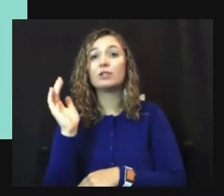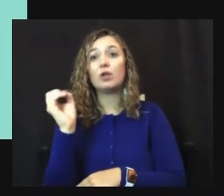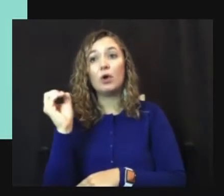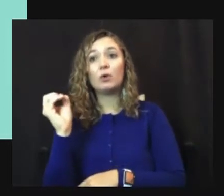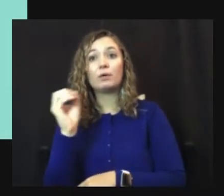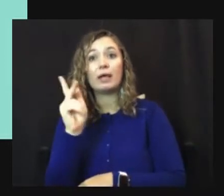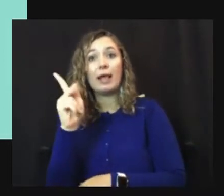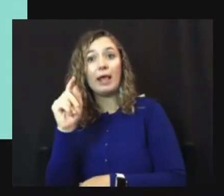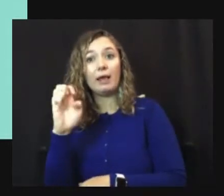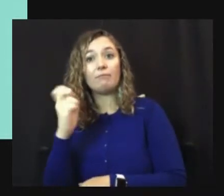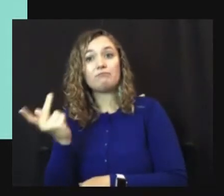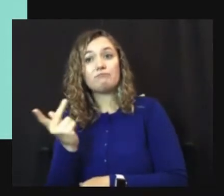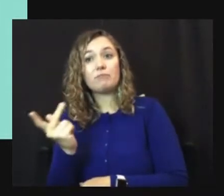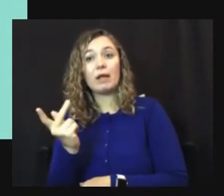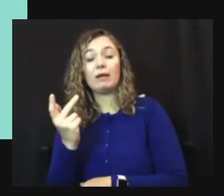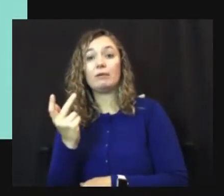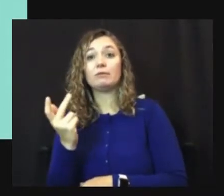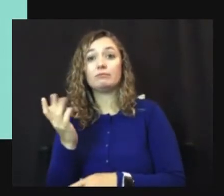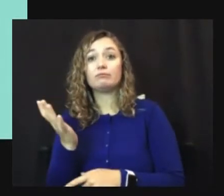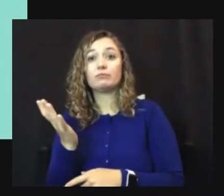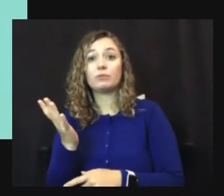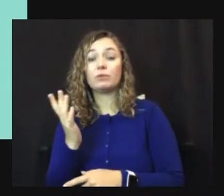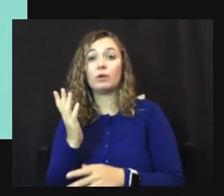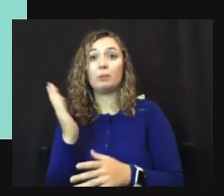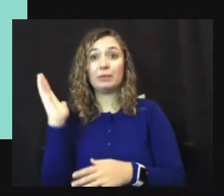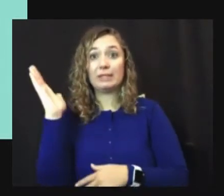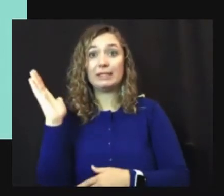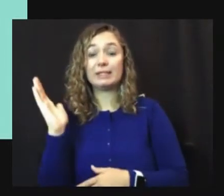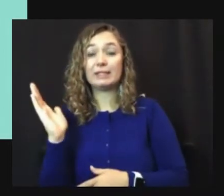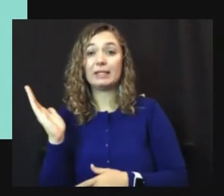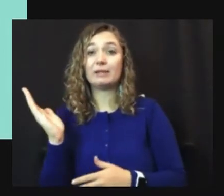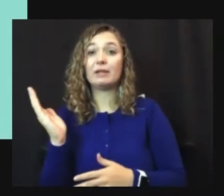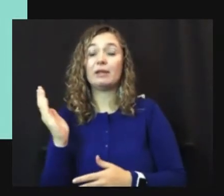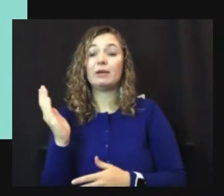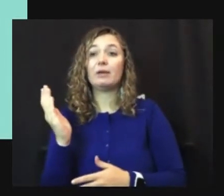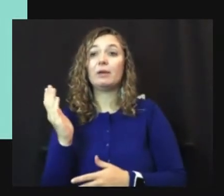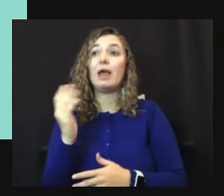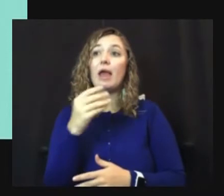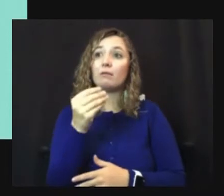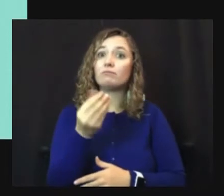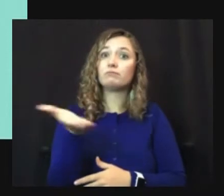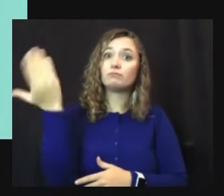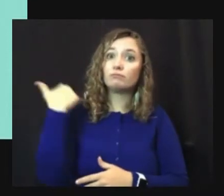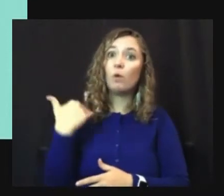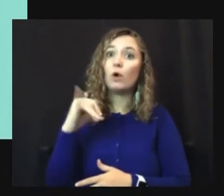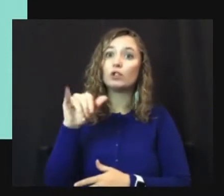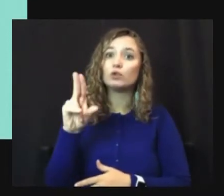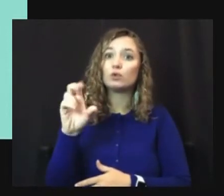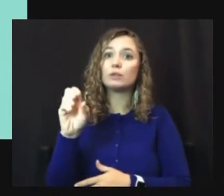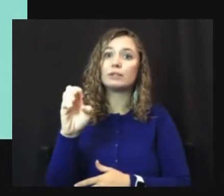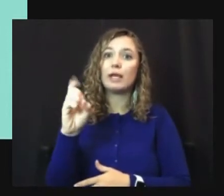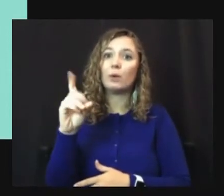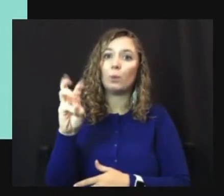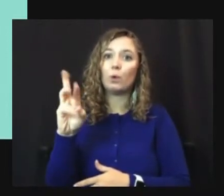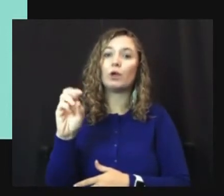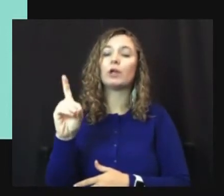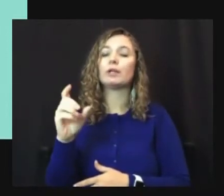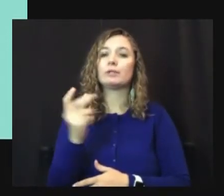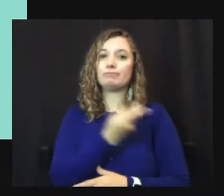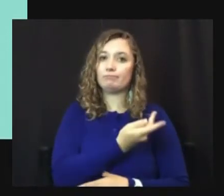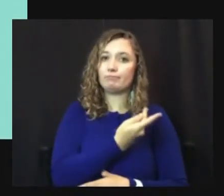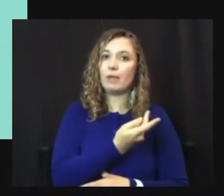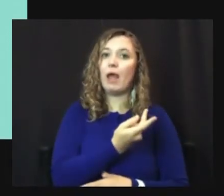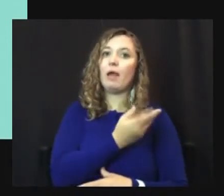I had the pleasure of presenting with Jules Edwards on the first day. So you got me